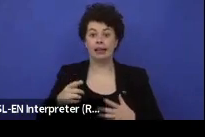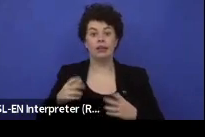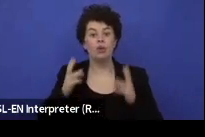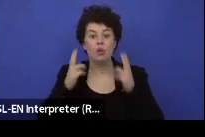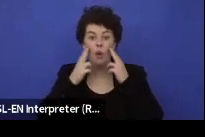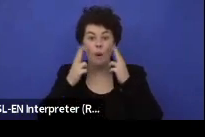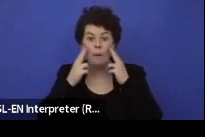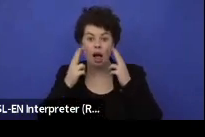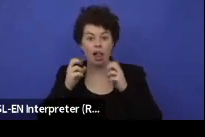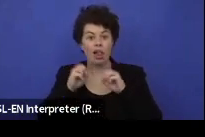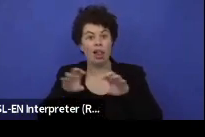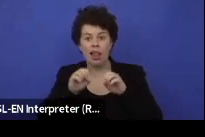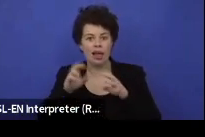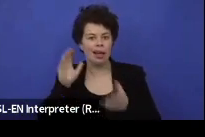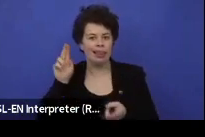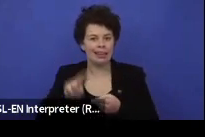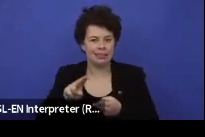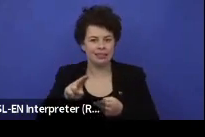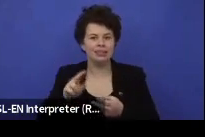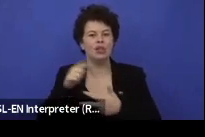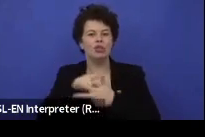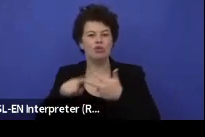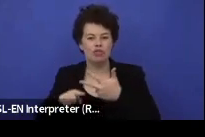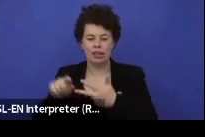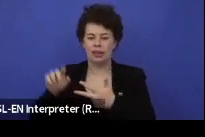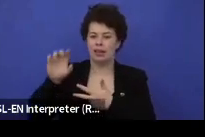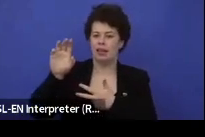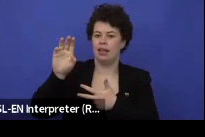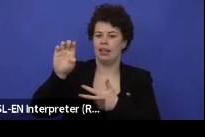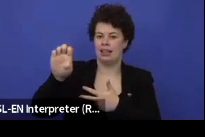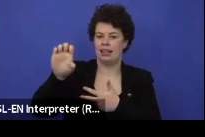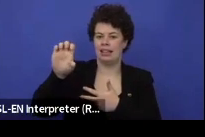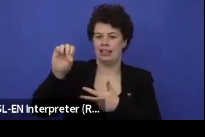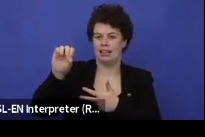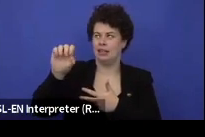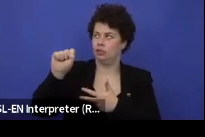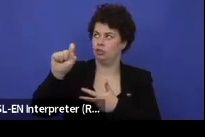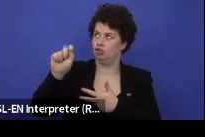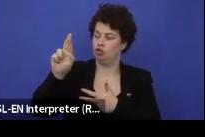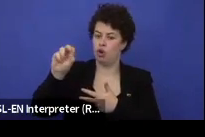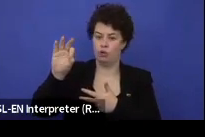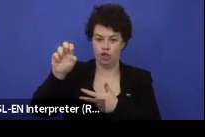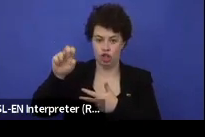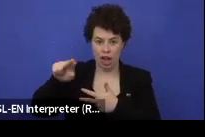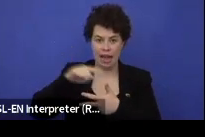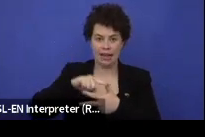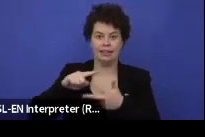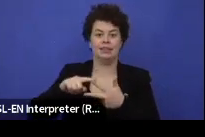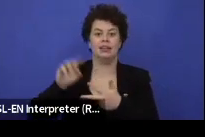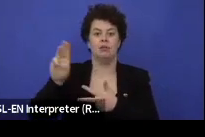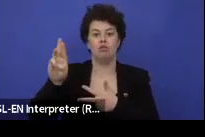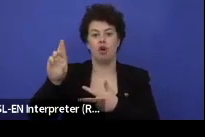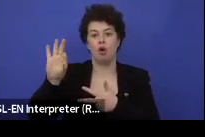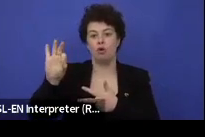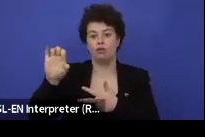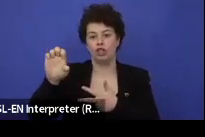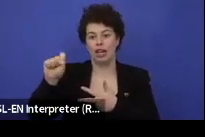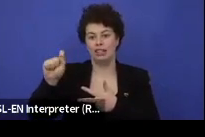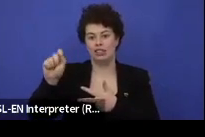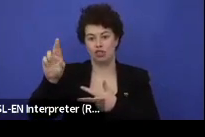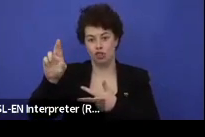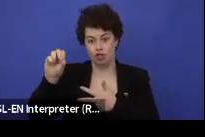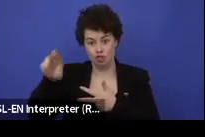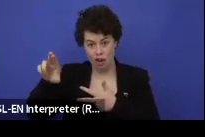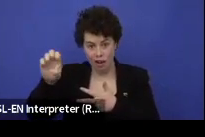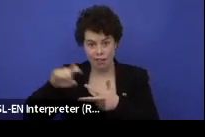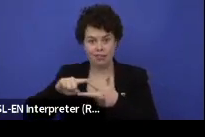estrogen, progesterone, and testosterone. They start to decrease. And